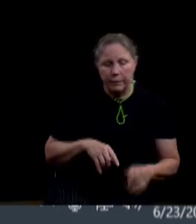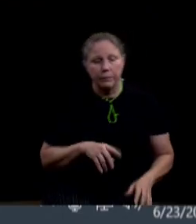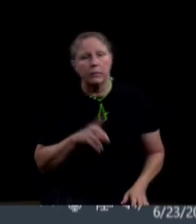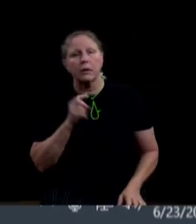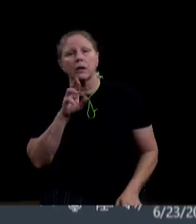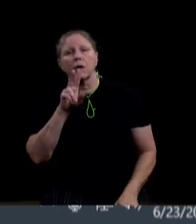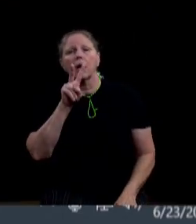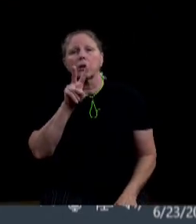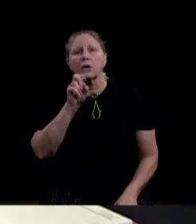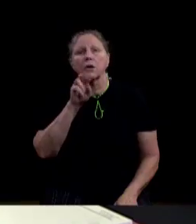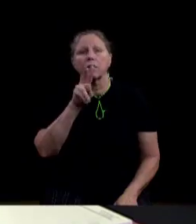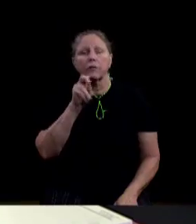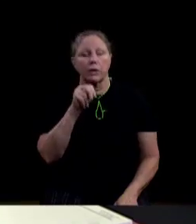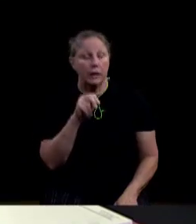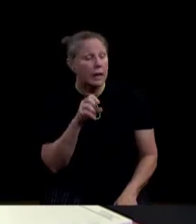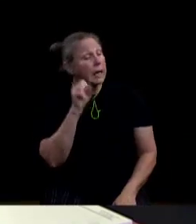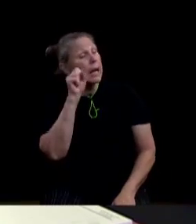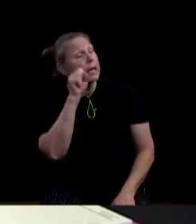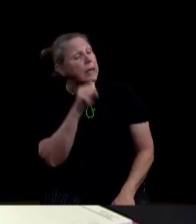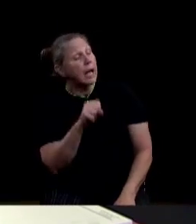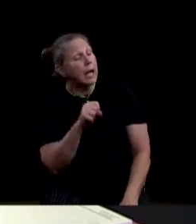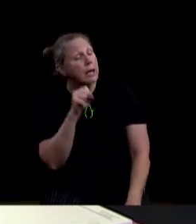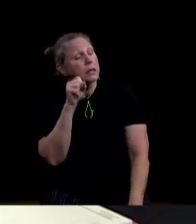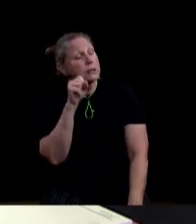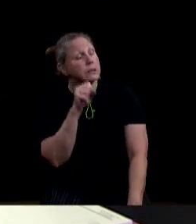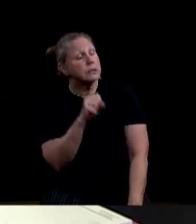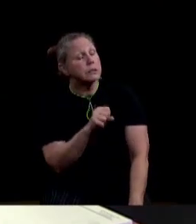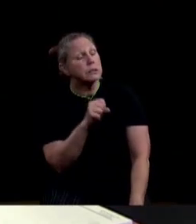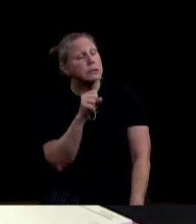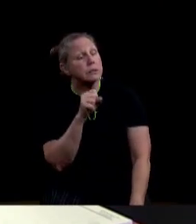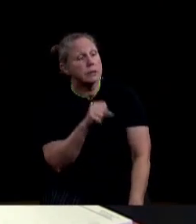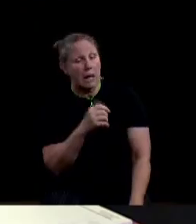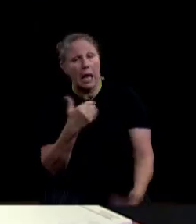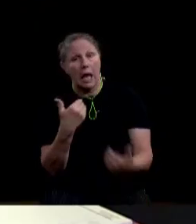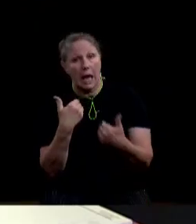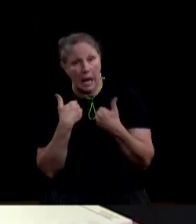I can get that. I have that reference here. I can get to you.